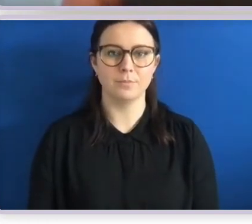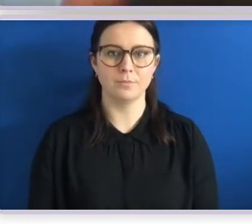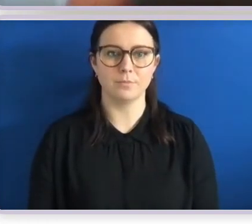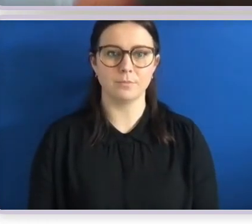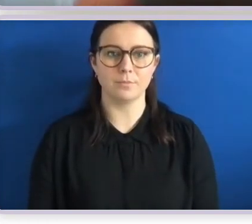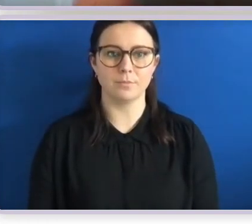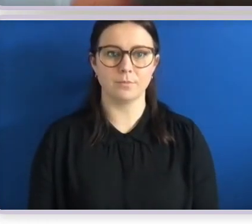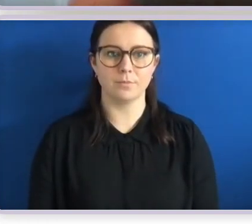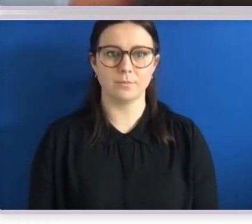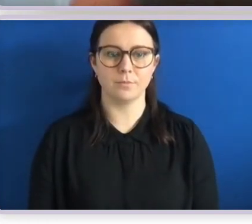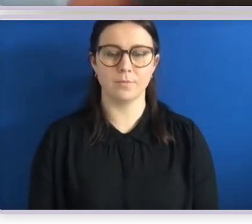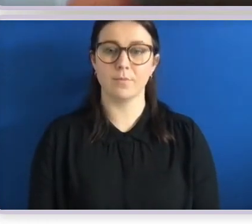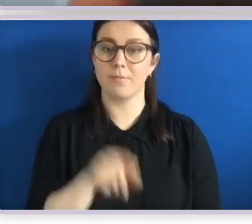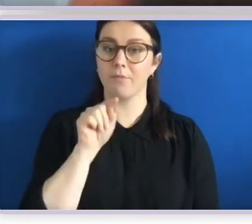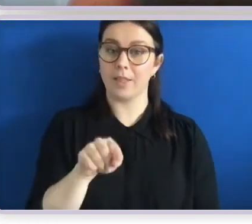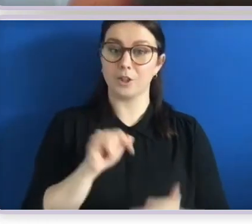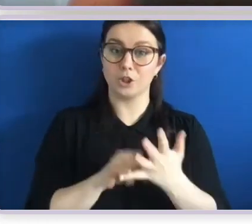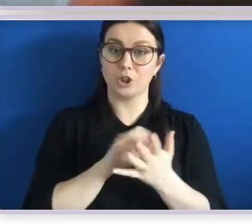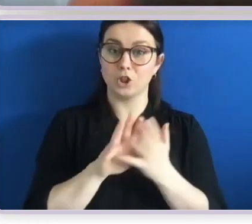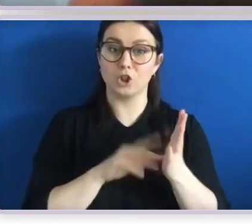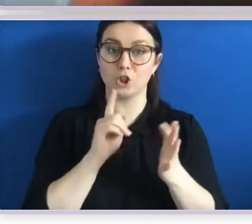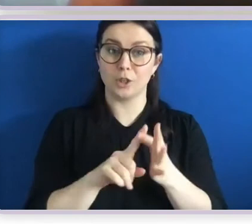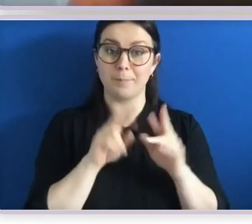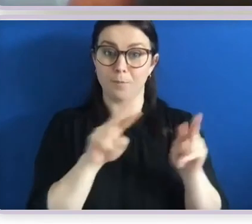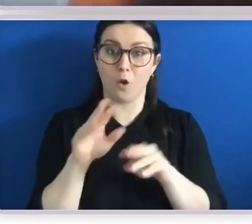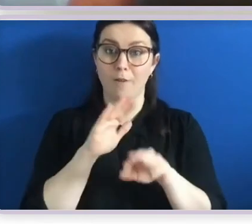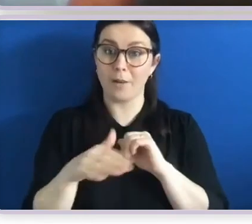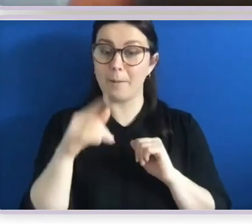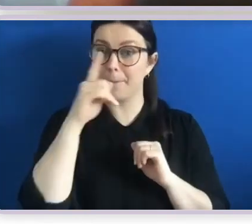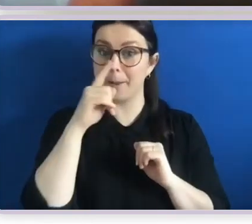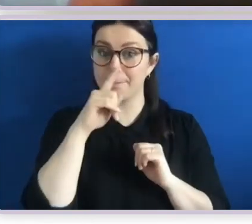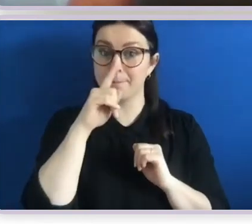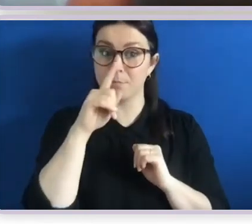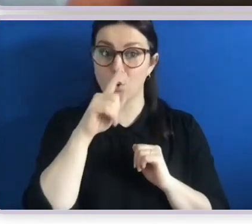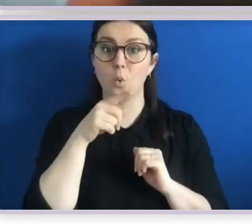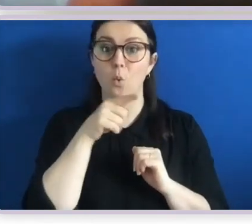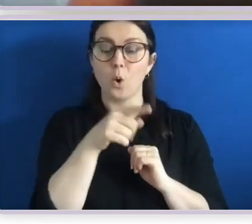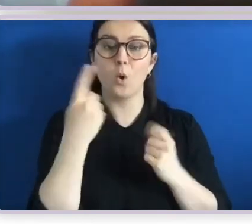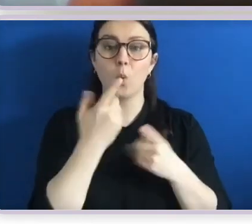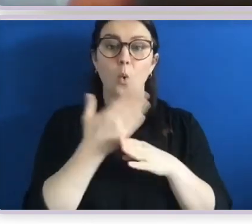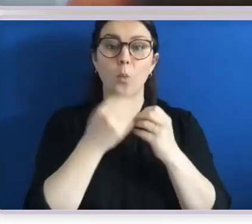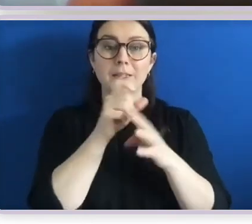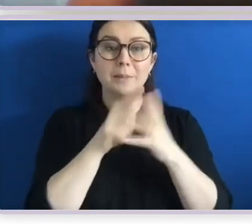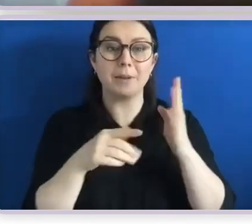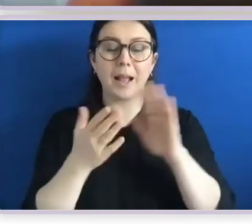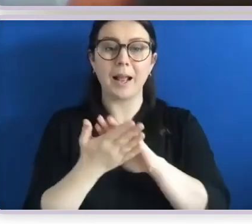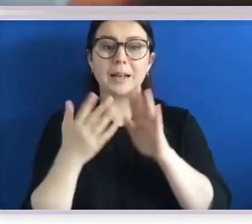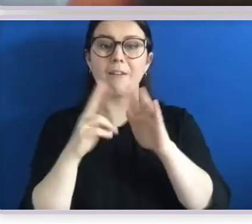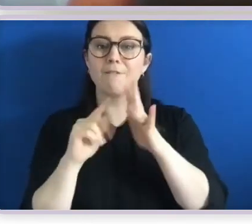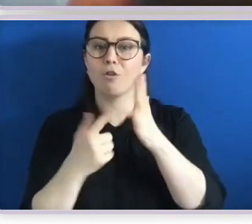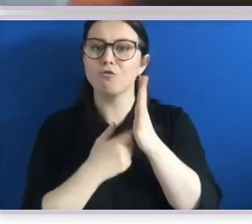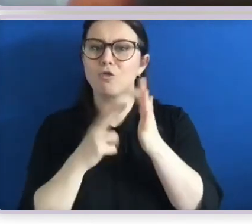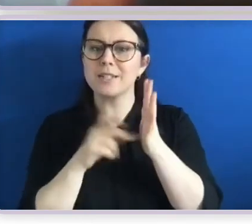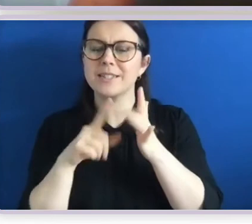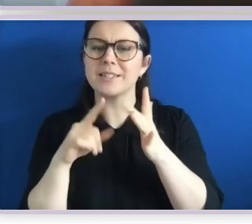Does this scheme address people working with disabilities in any forensic setting, such as corrections, disability